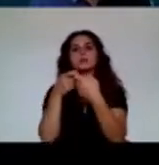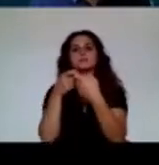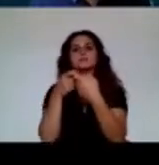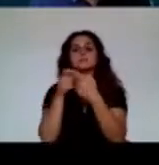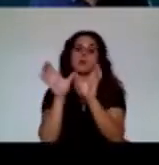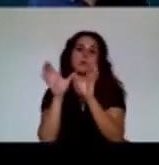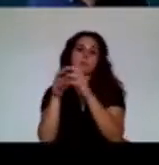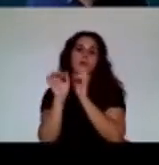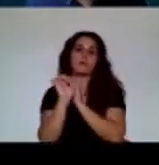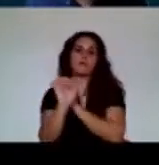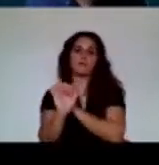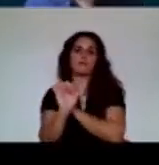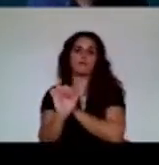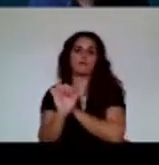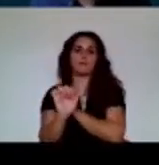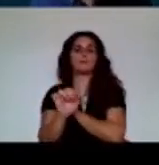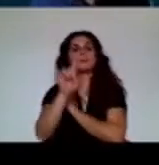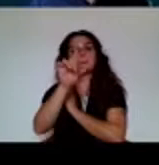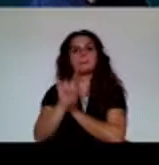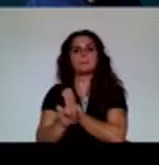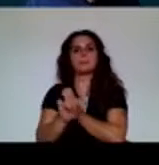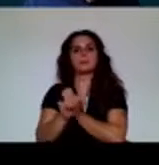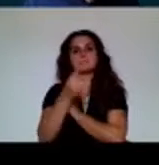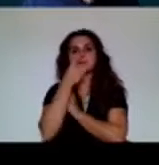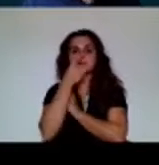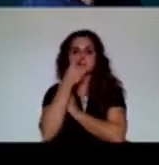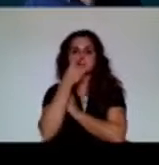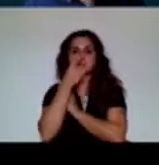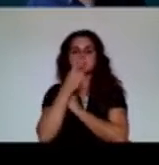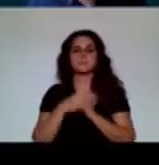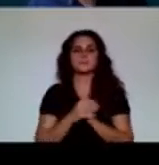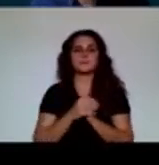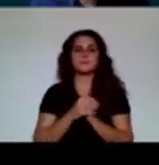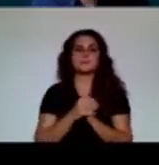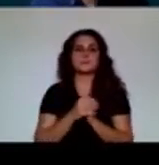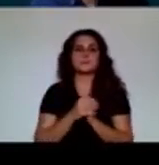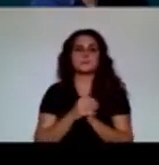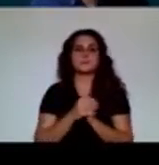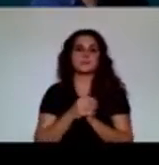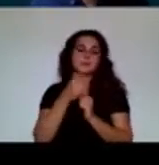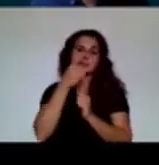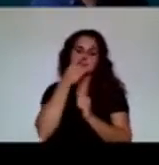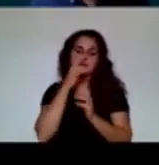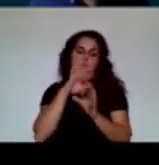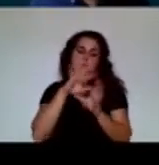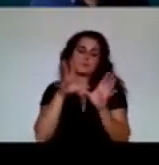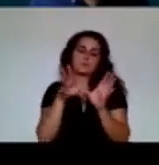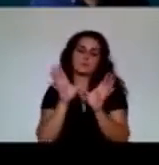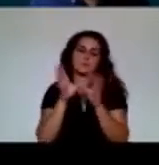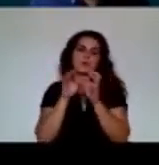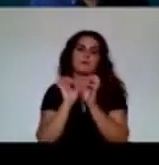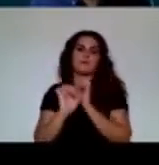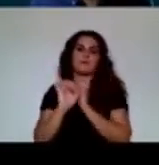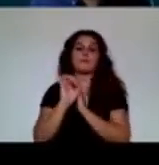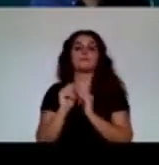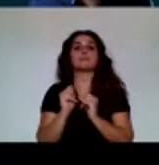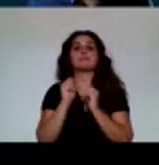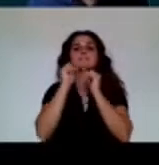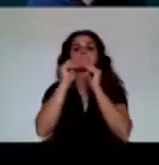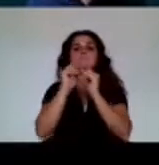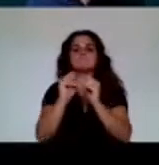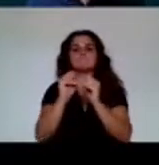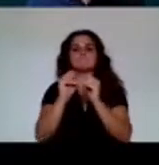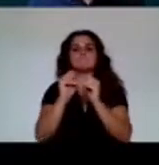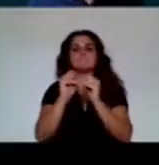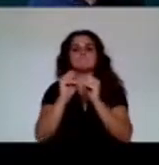group, the in-group, and also a preference for their in-group. Then later